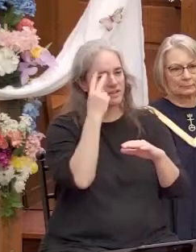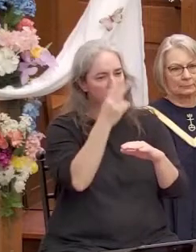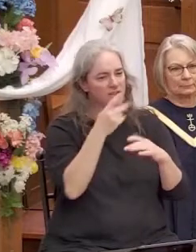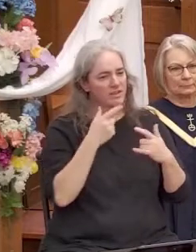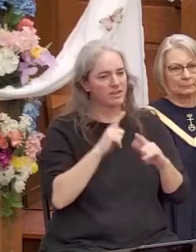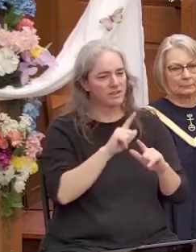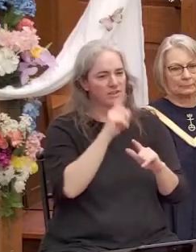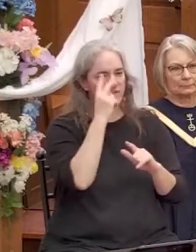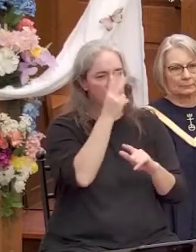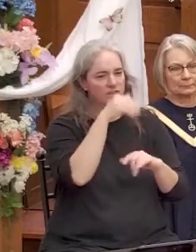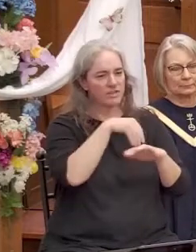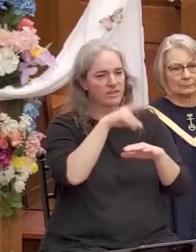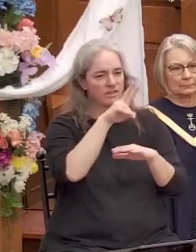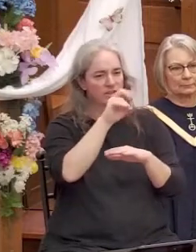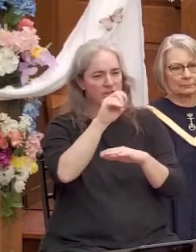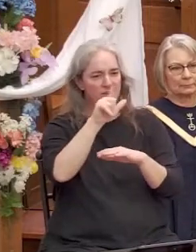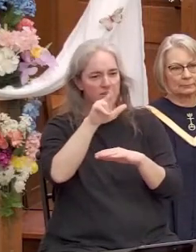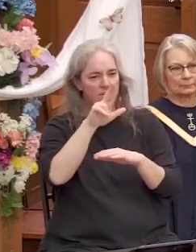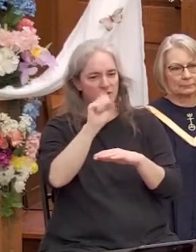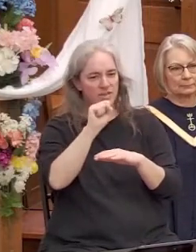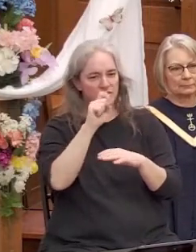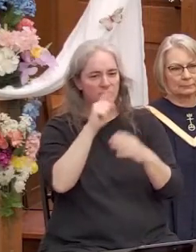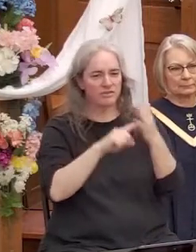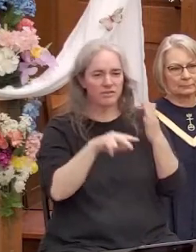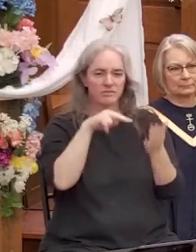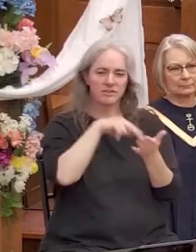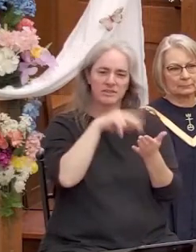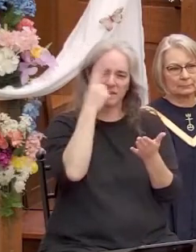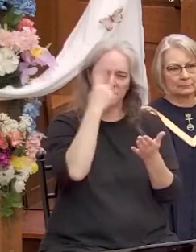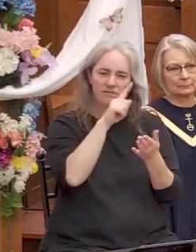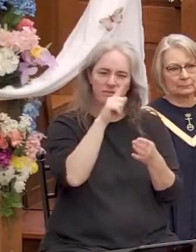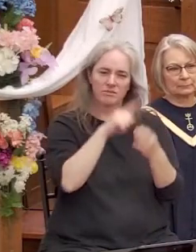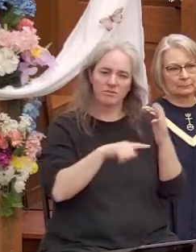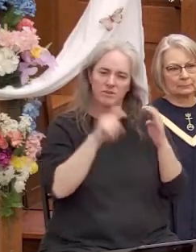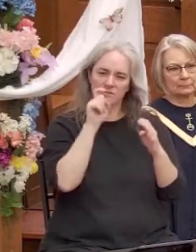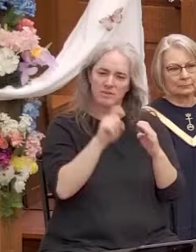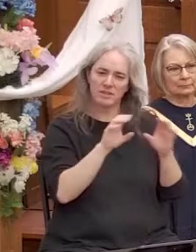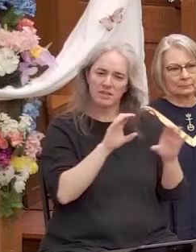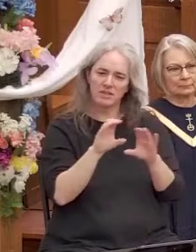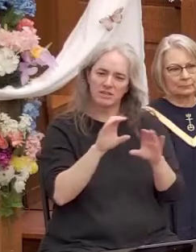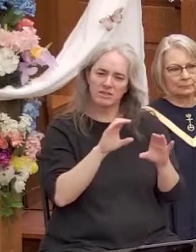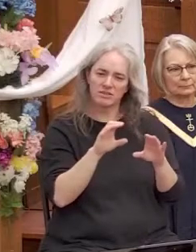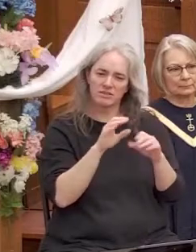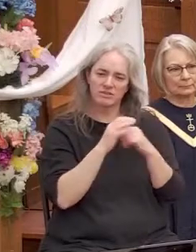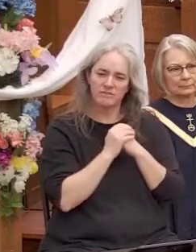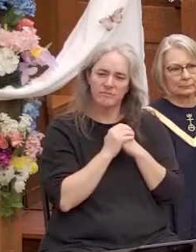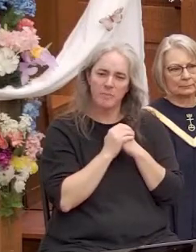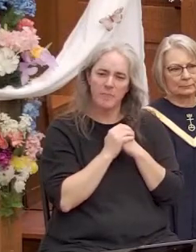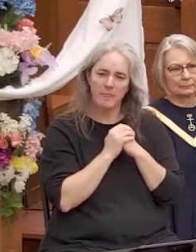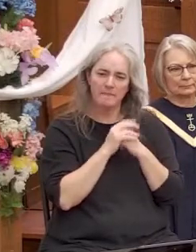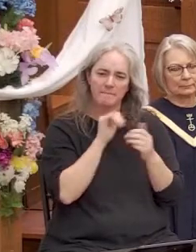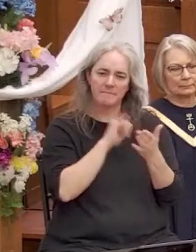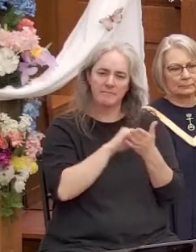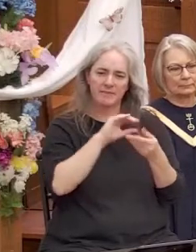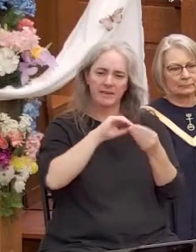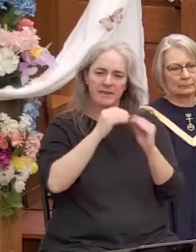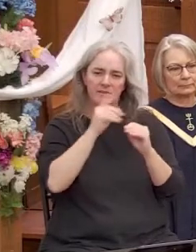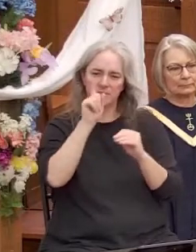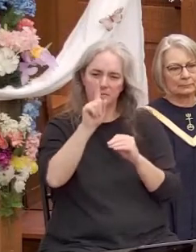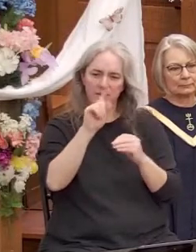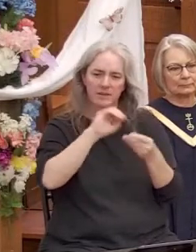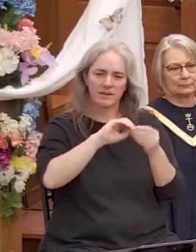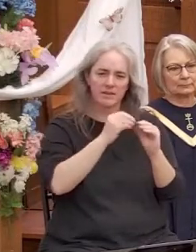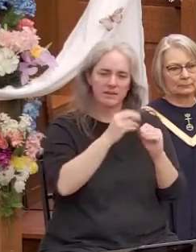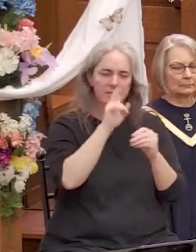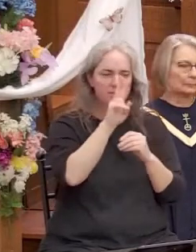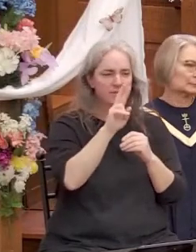values, let's look at what we stand for and what we think we need to do. And so that was number one. Number two,